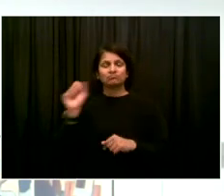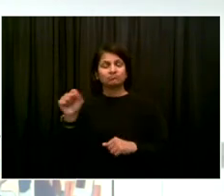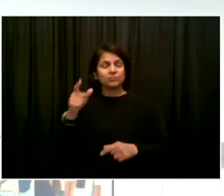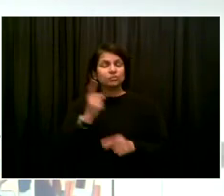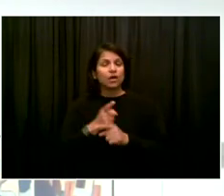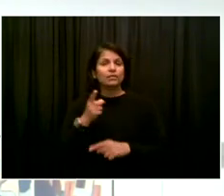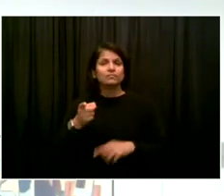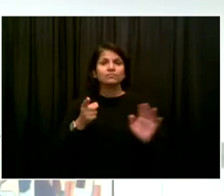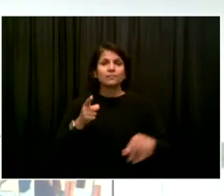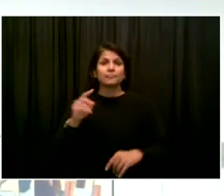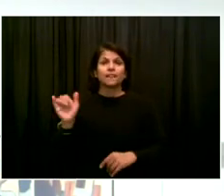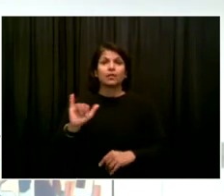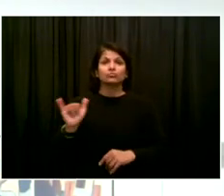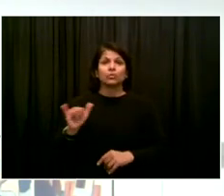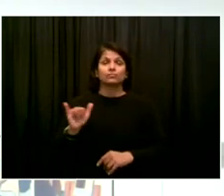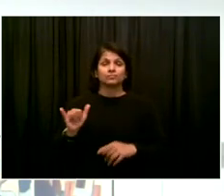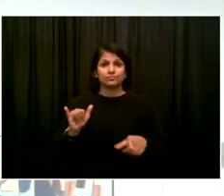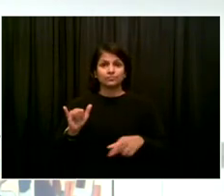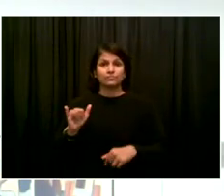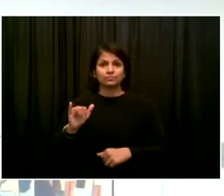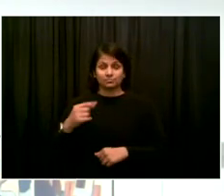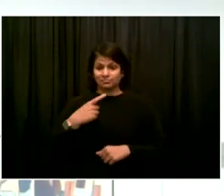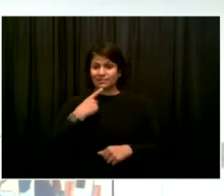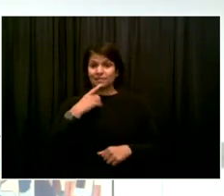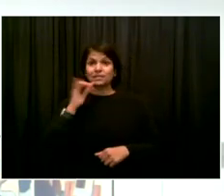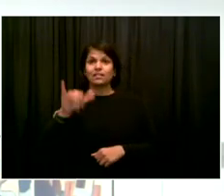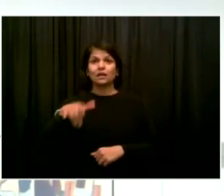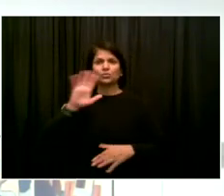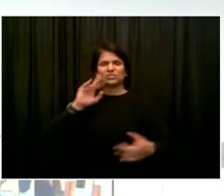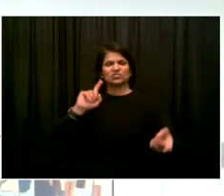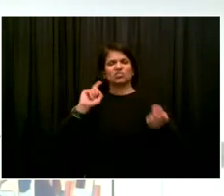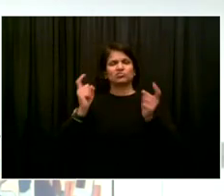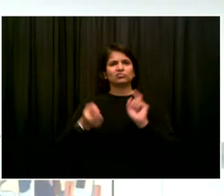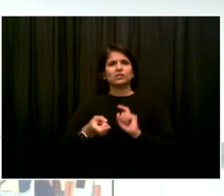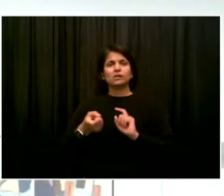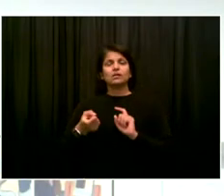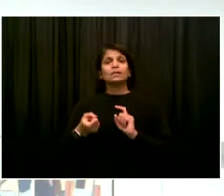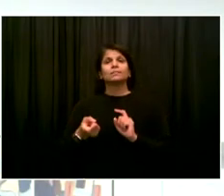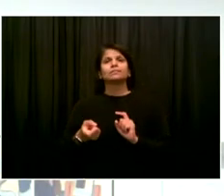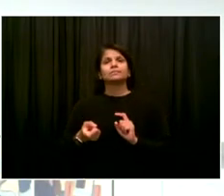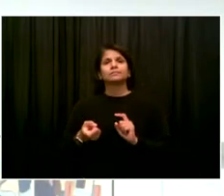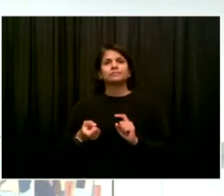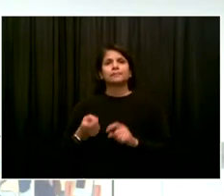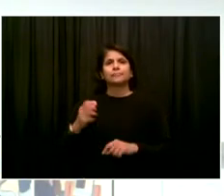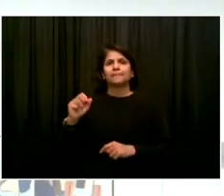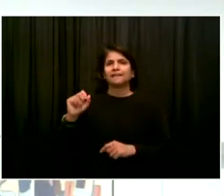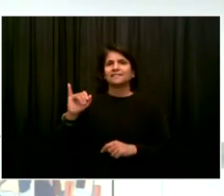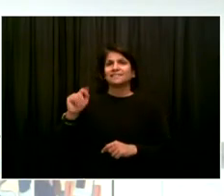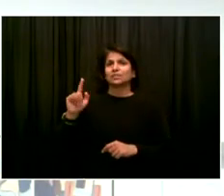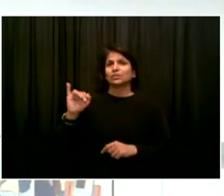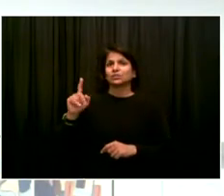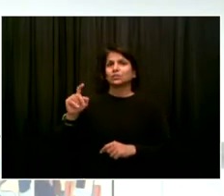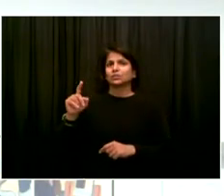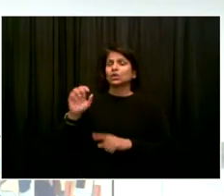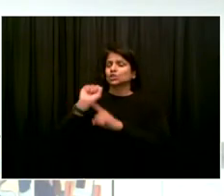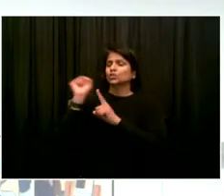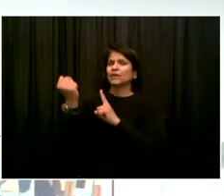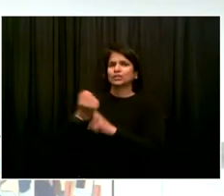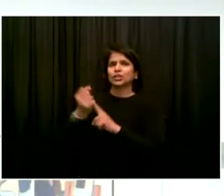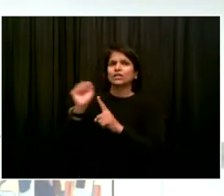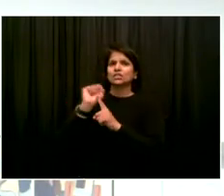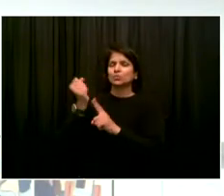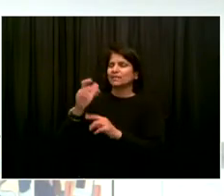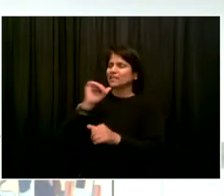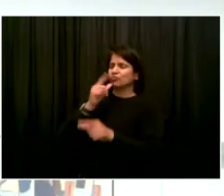the changes to the situation room is not correct in the way that you described. The situation room